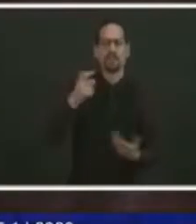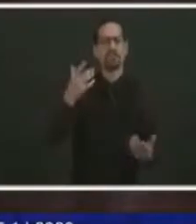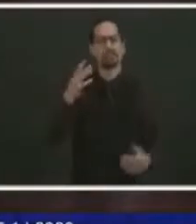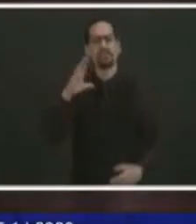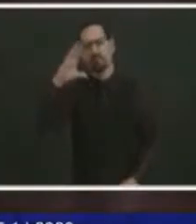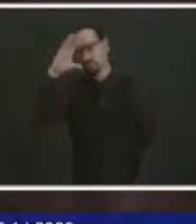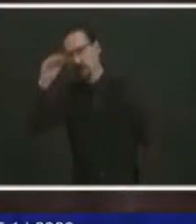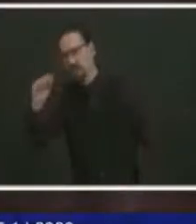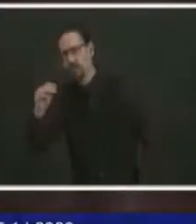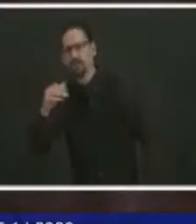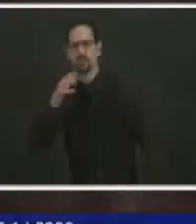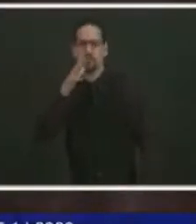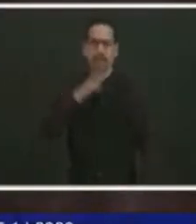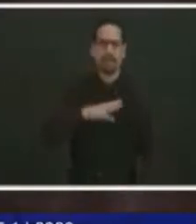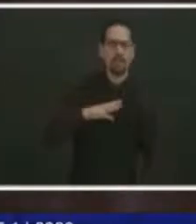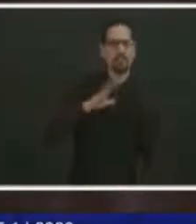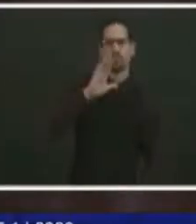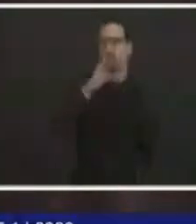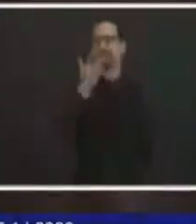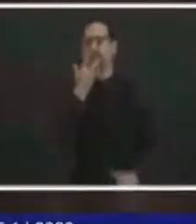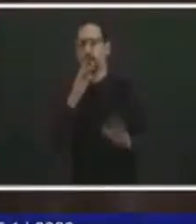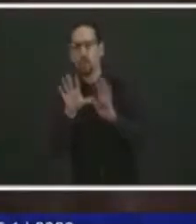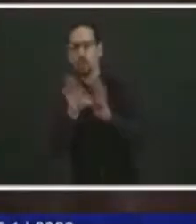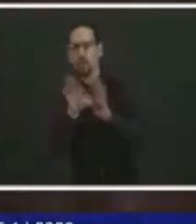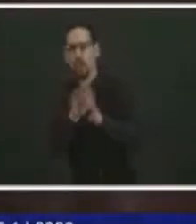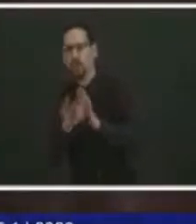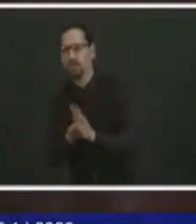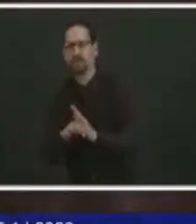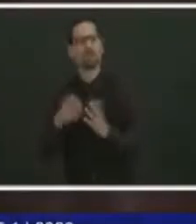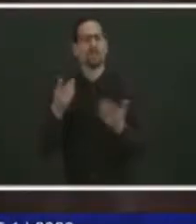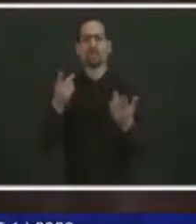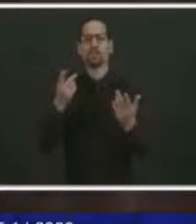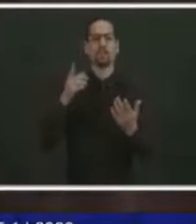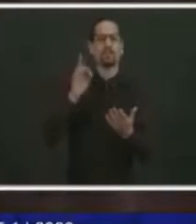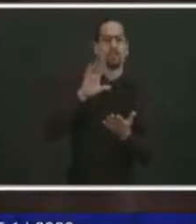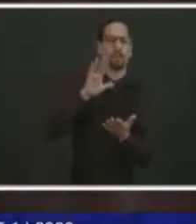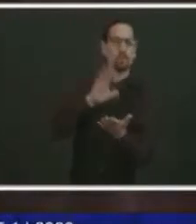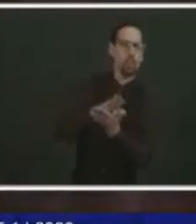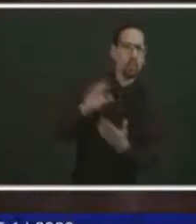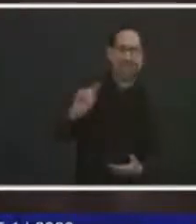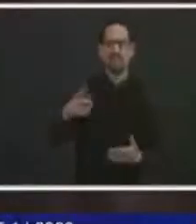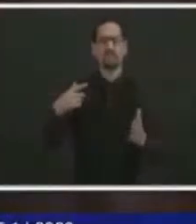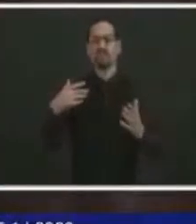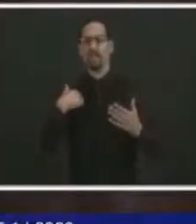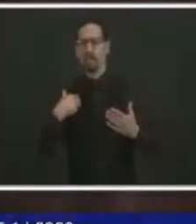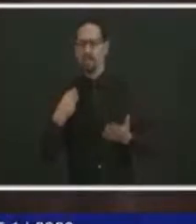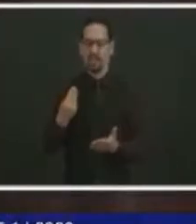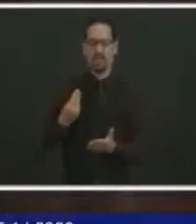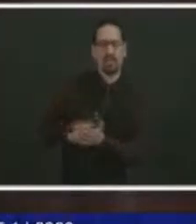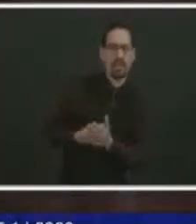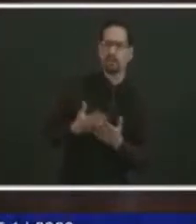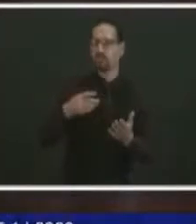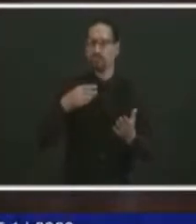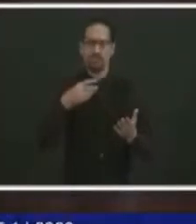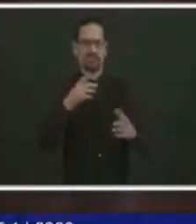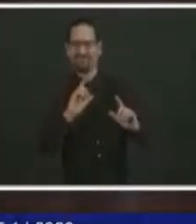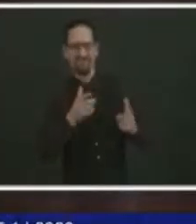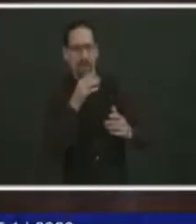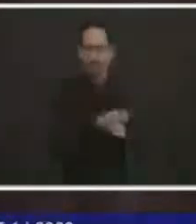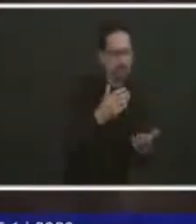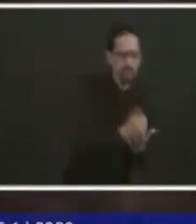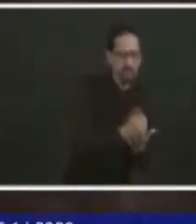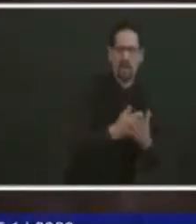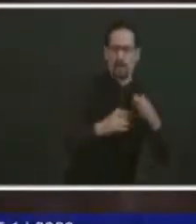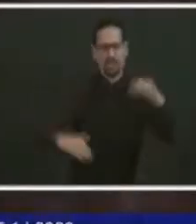gender identity, level of education, level of income, or insurance status. We know also that